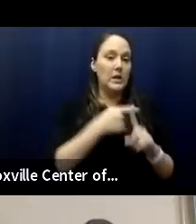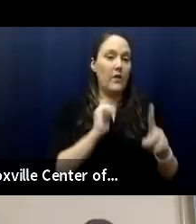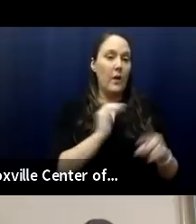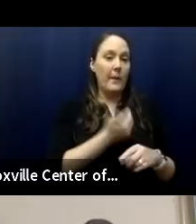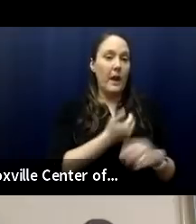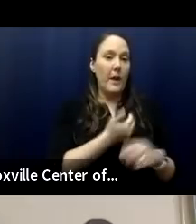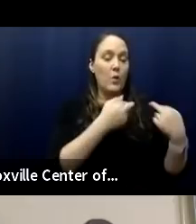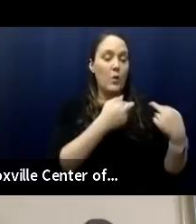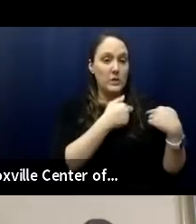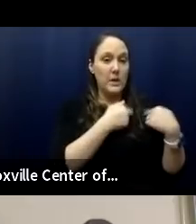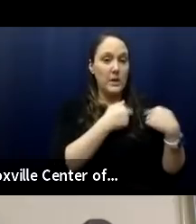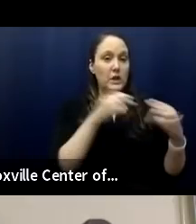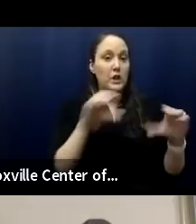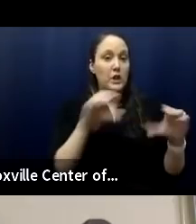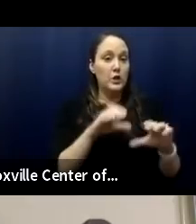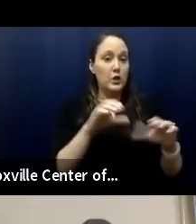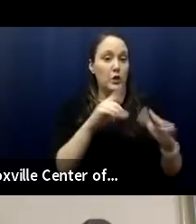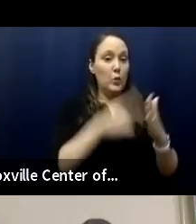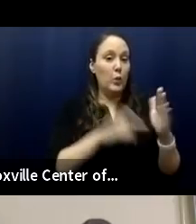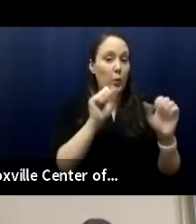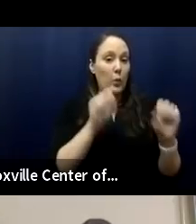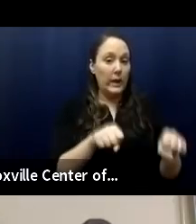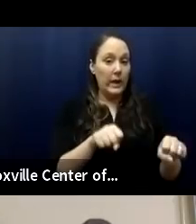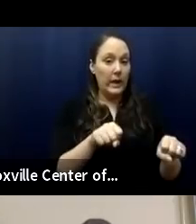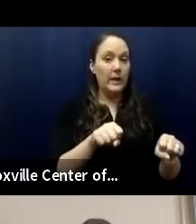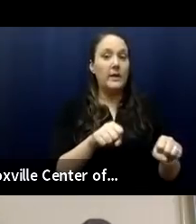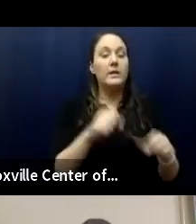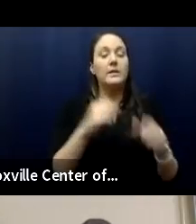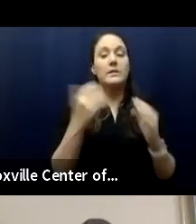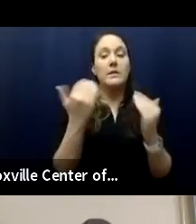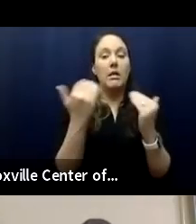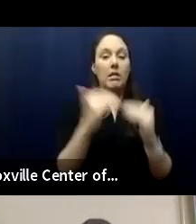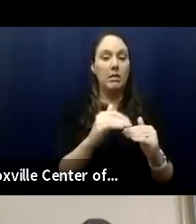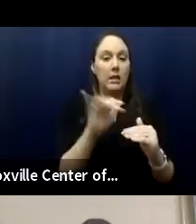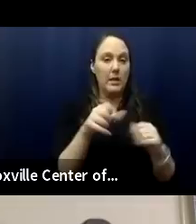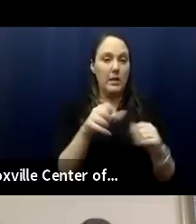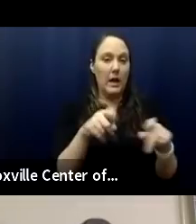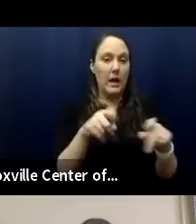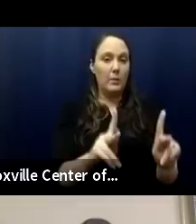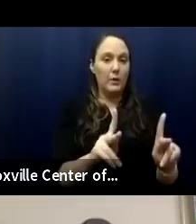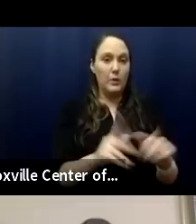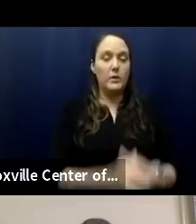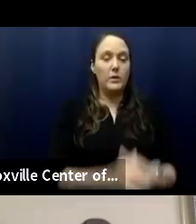do what we can to limit that opportunity.